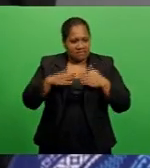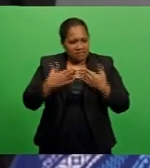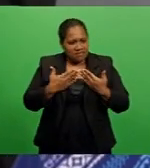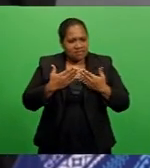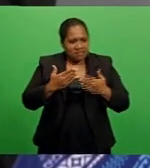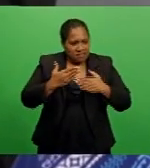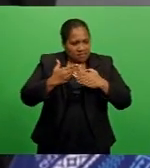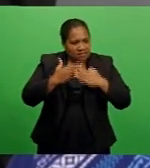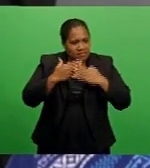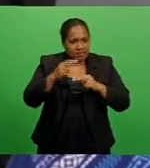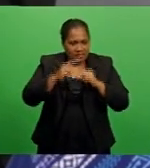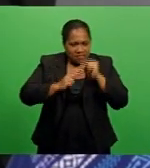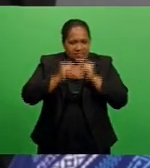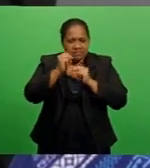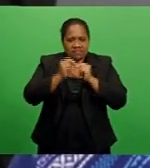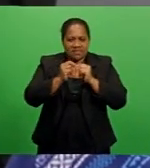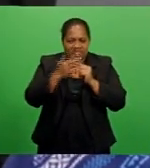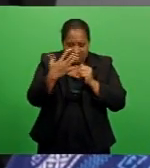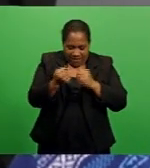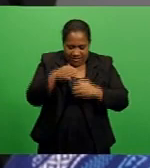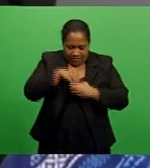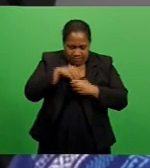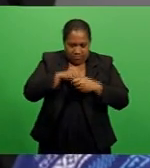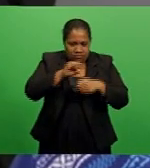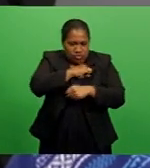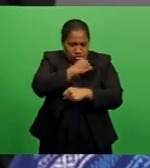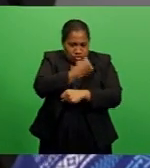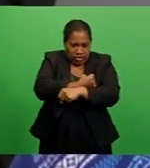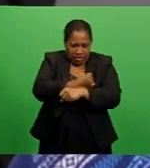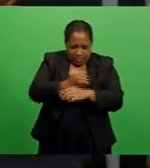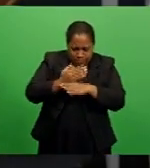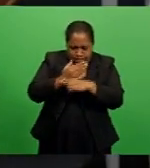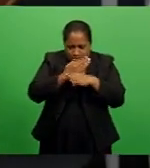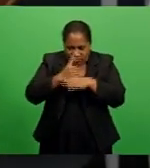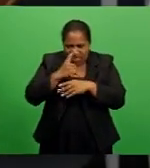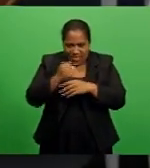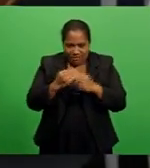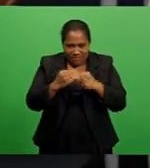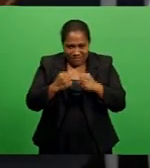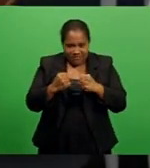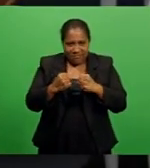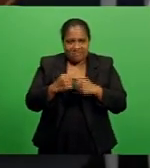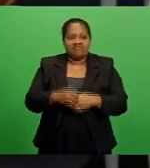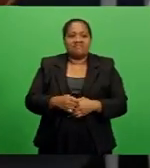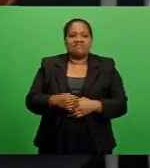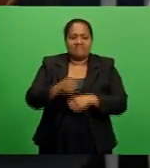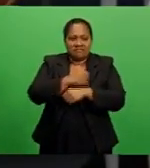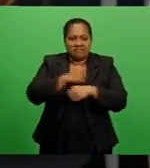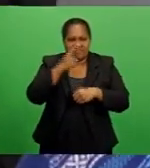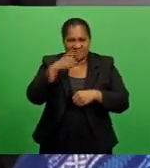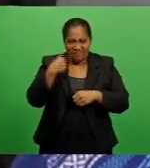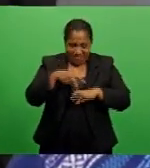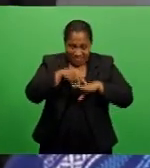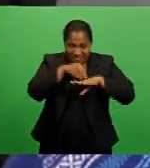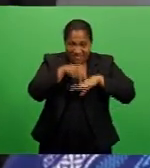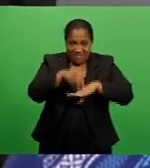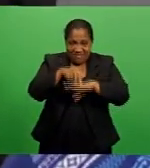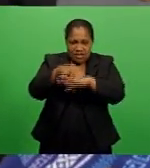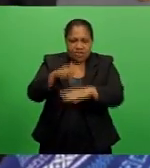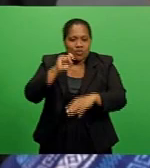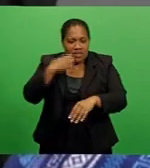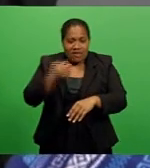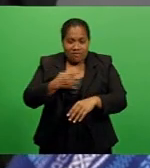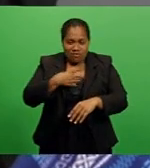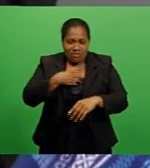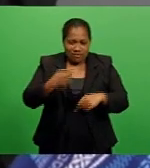strength inside our country and just strengthening all our surfers with regular competitions